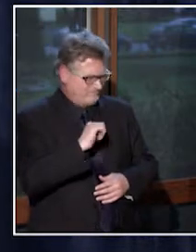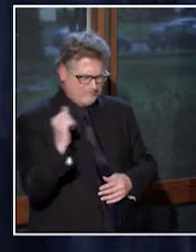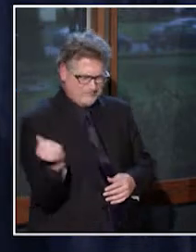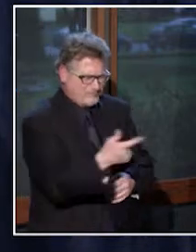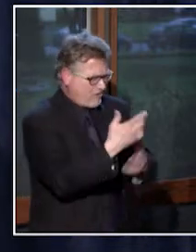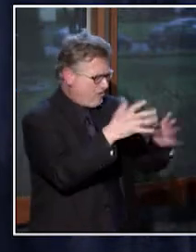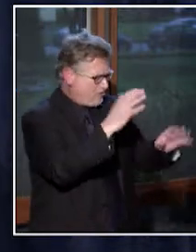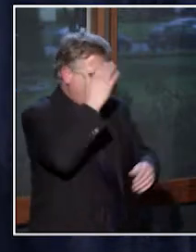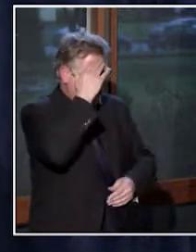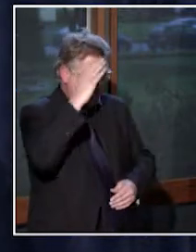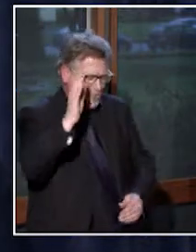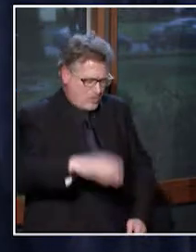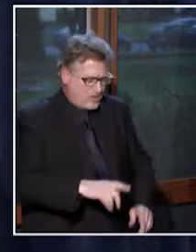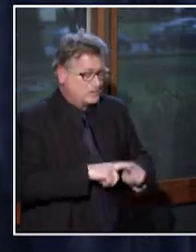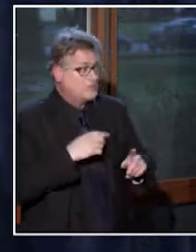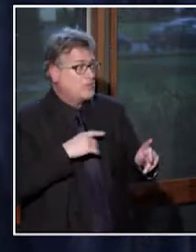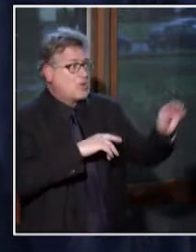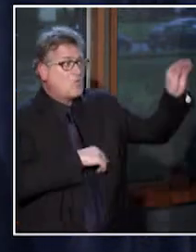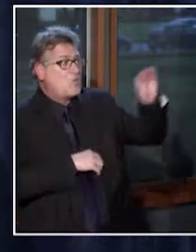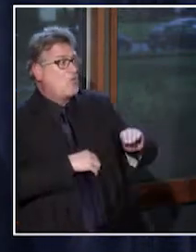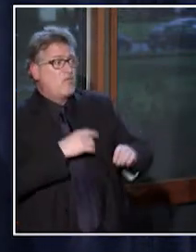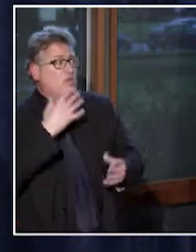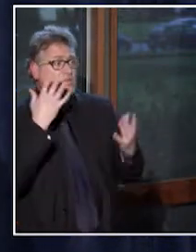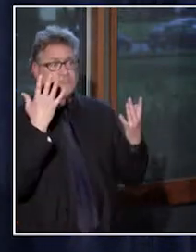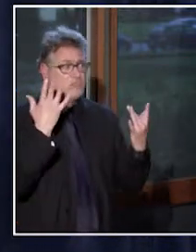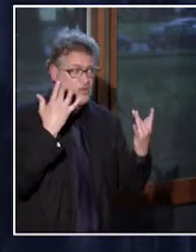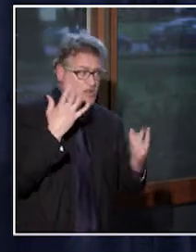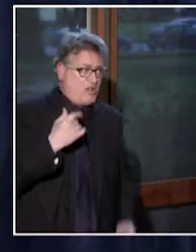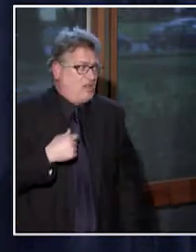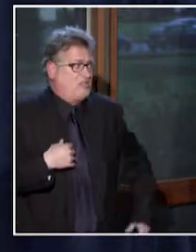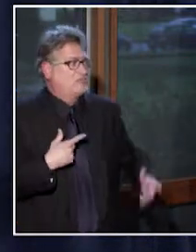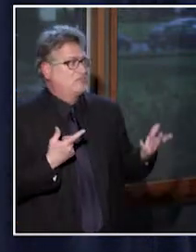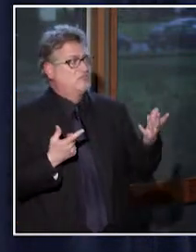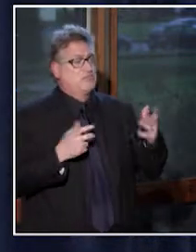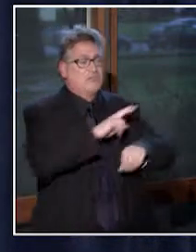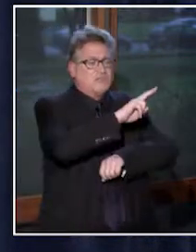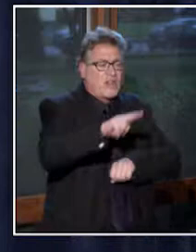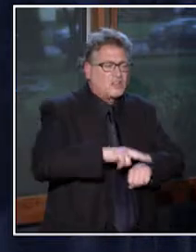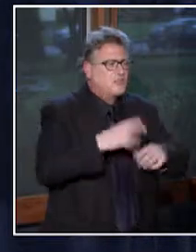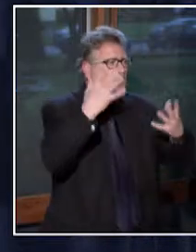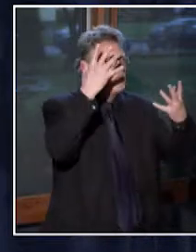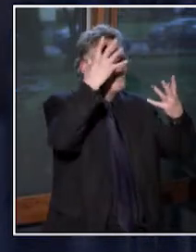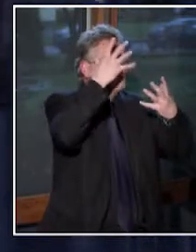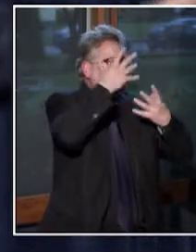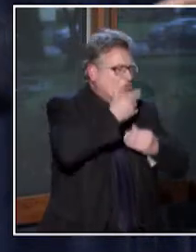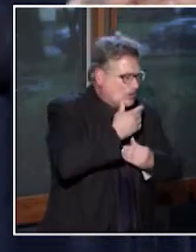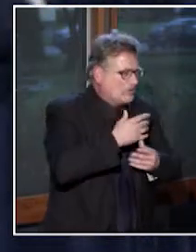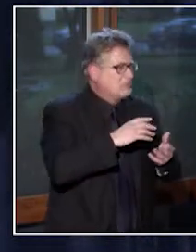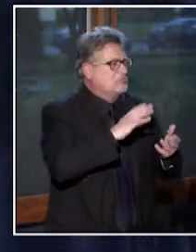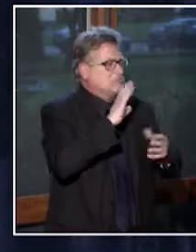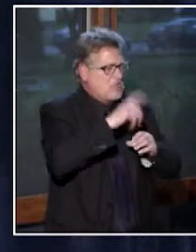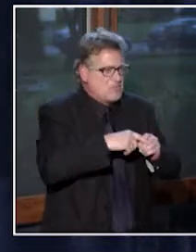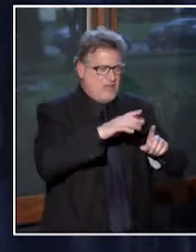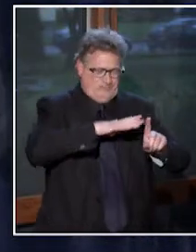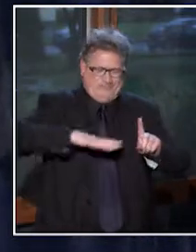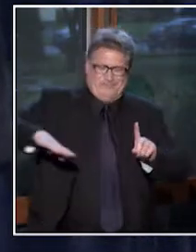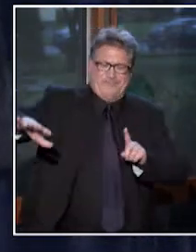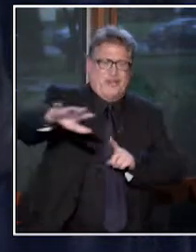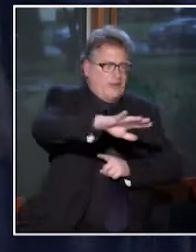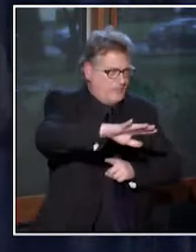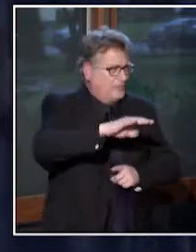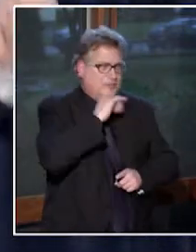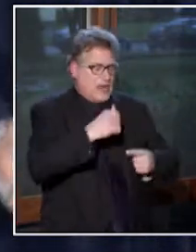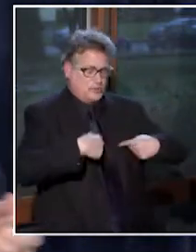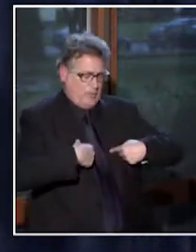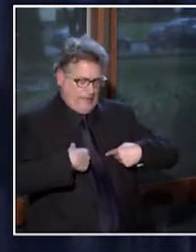that. People are moving here because, along with our natural beauty, and I'm of course referring to the environment, not to